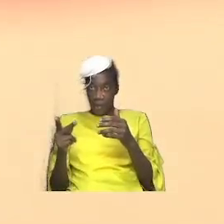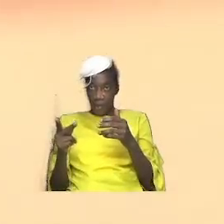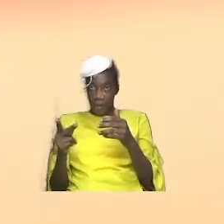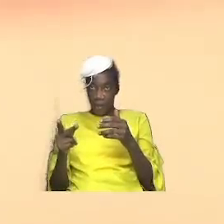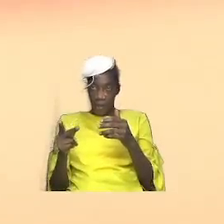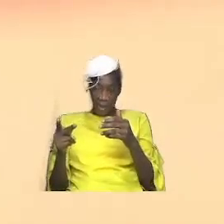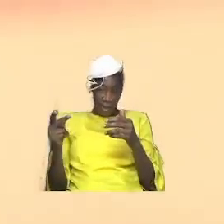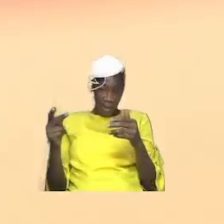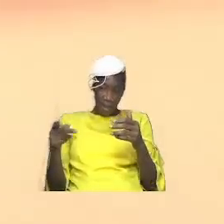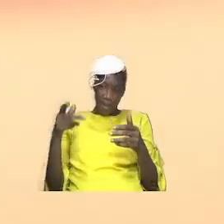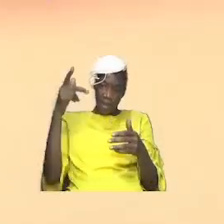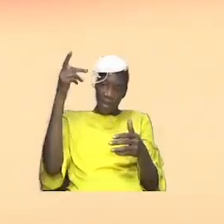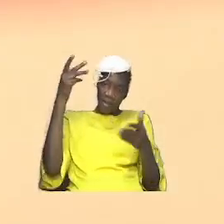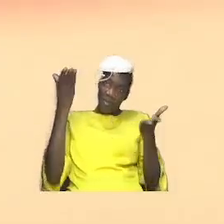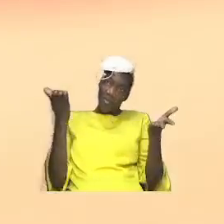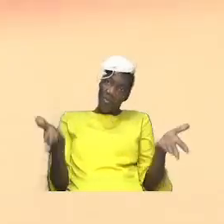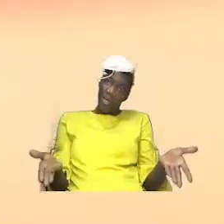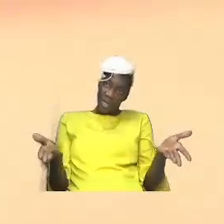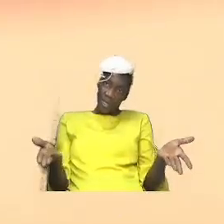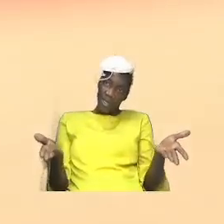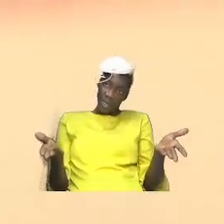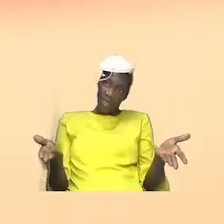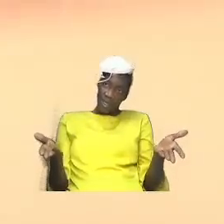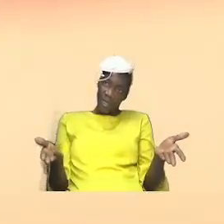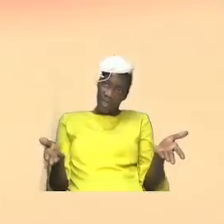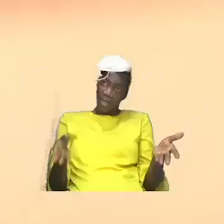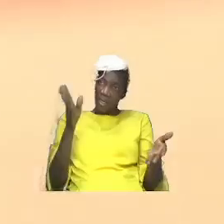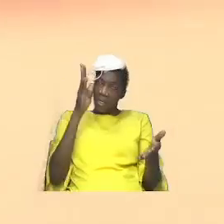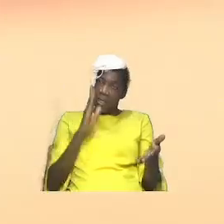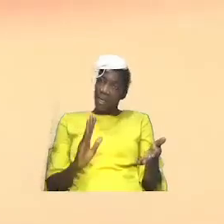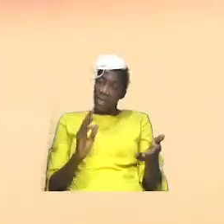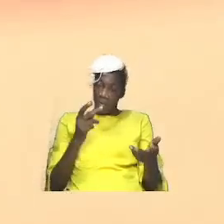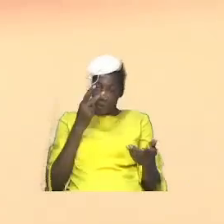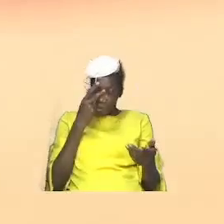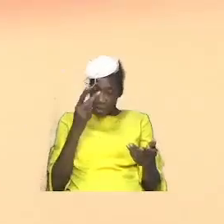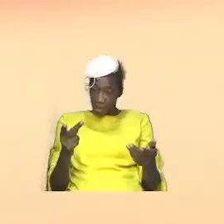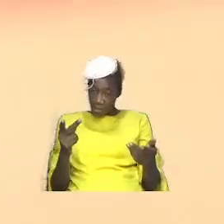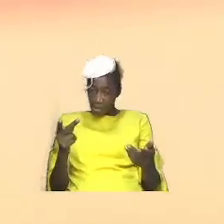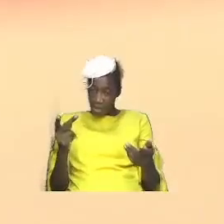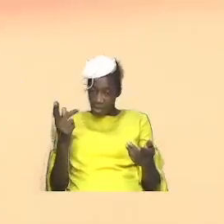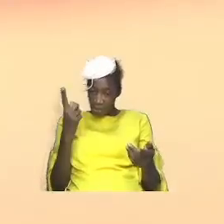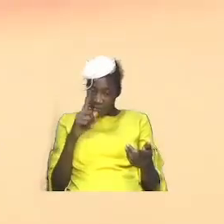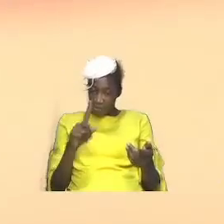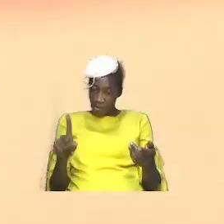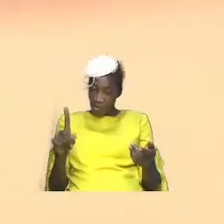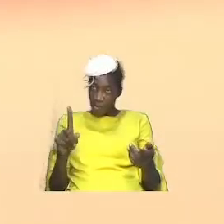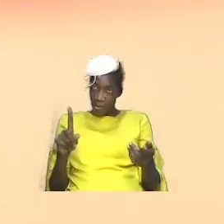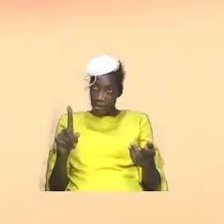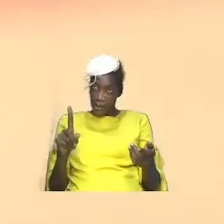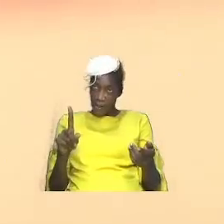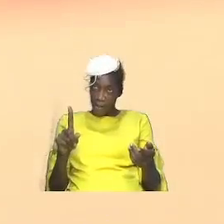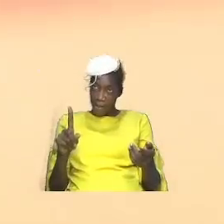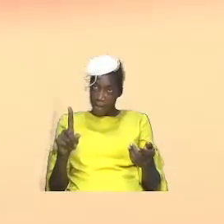what exactly will God be looking out for